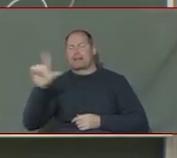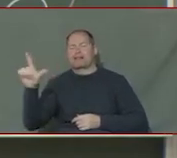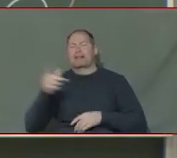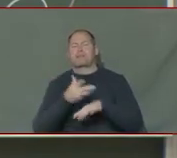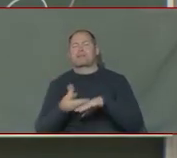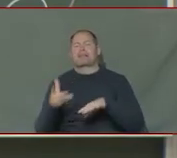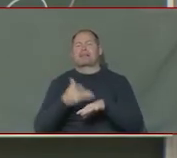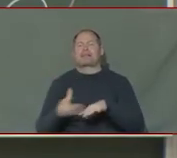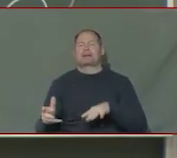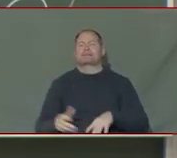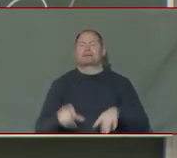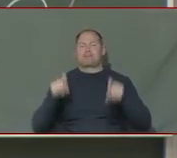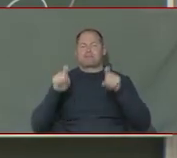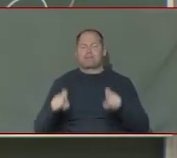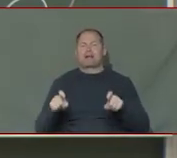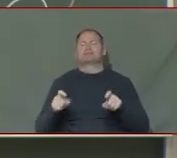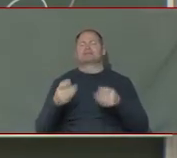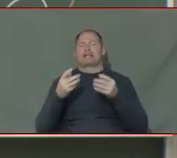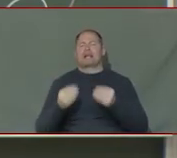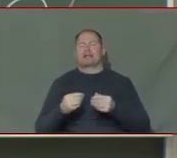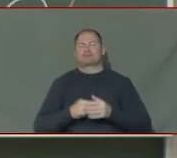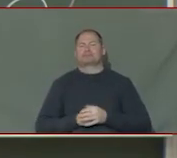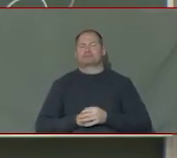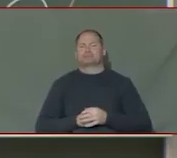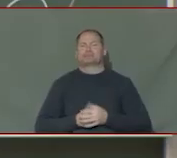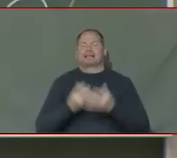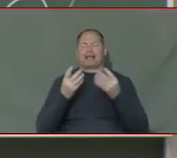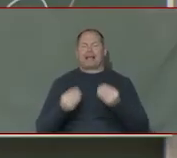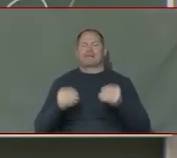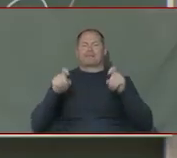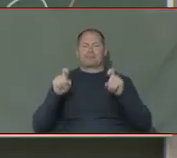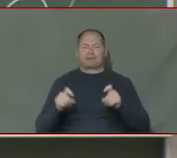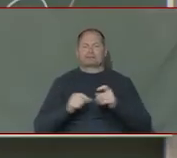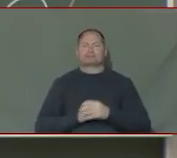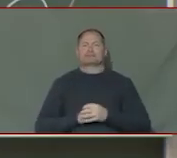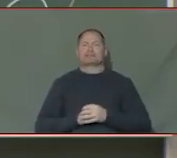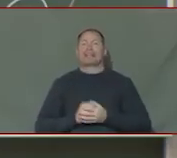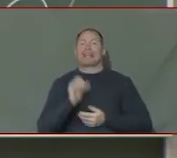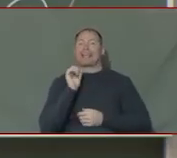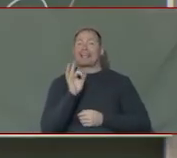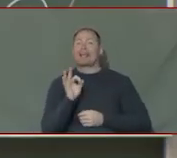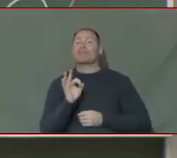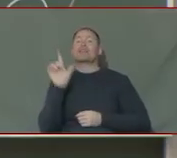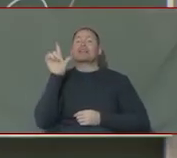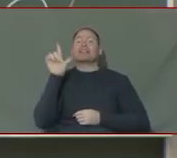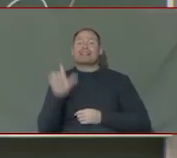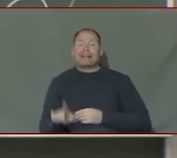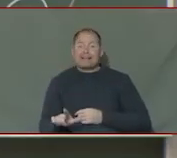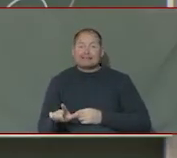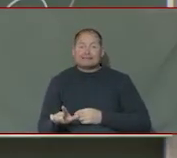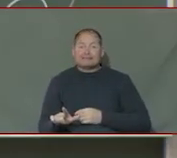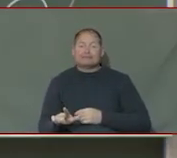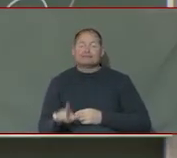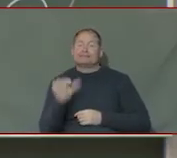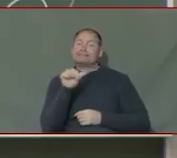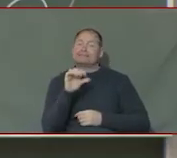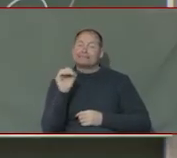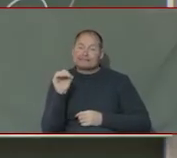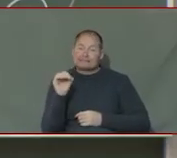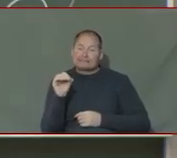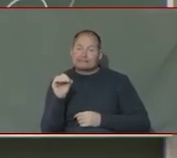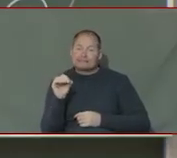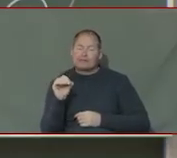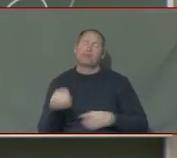blood. That's exactly what you must have. If you have less than this, let's say you stay at 60, you're going to